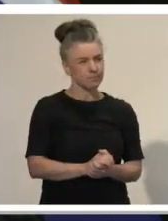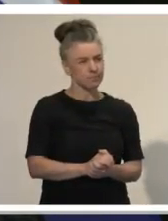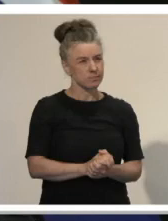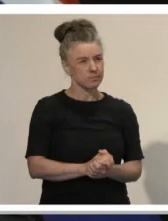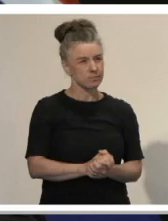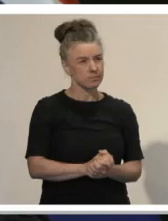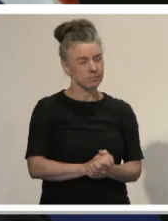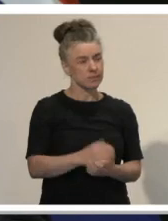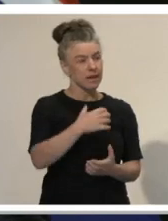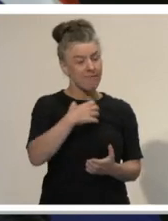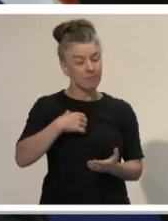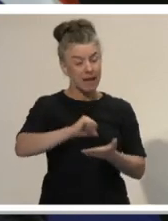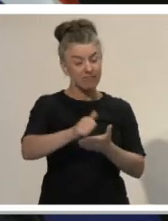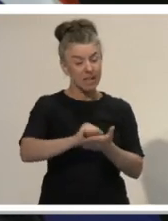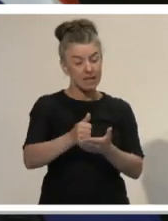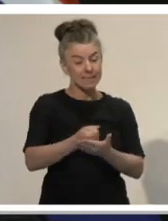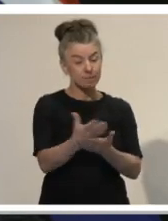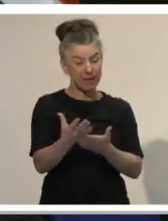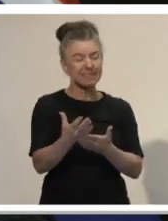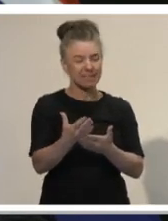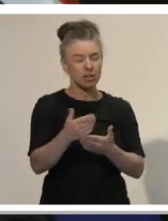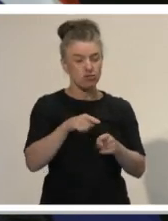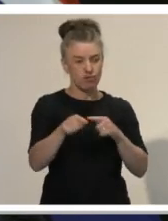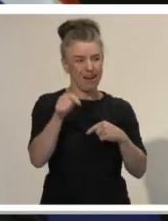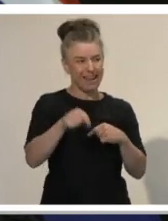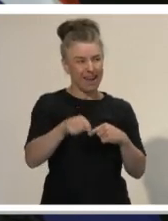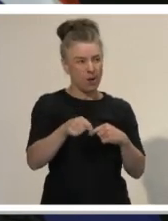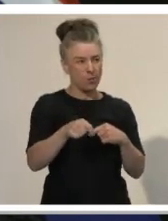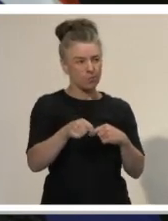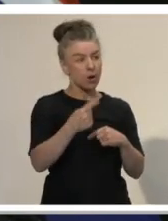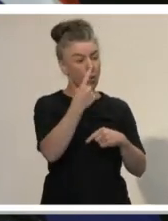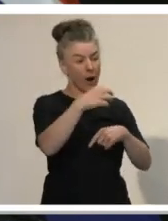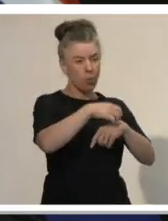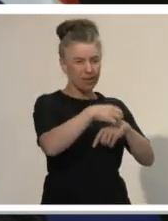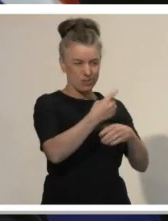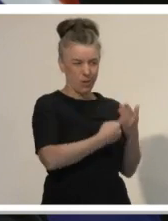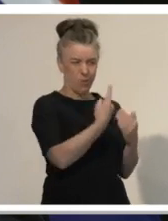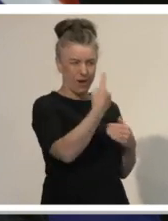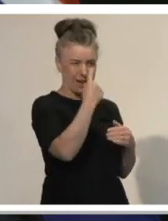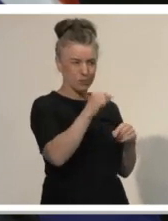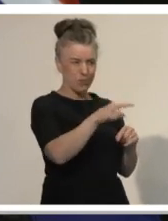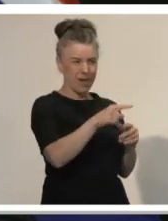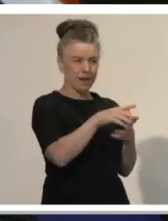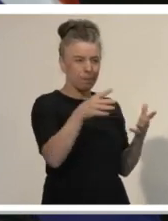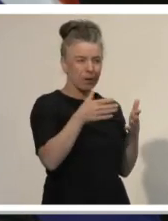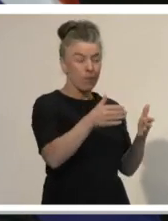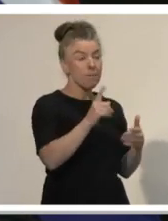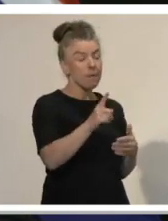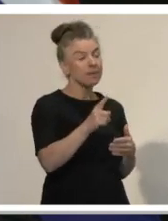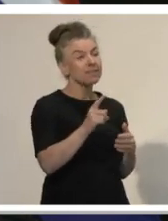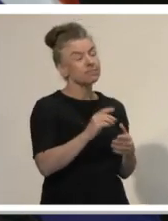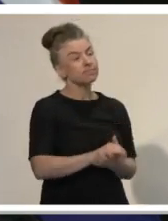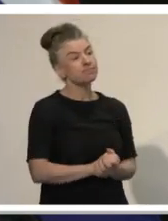advertising spending. Only one entity could do that in a large way. The issue with that is that in